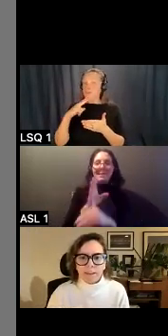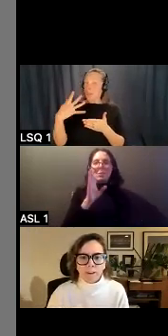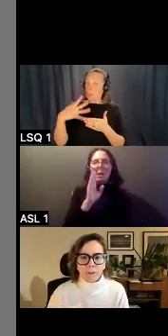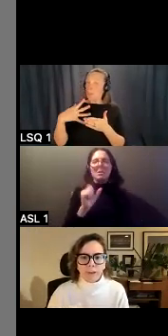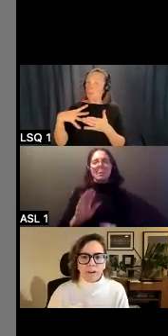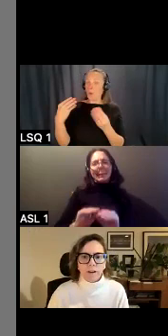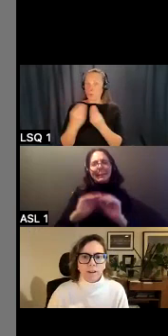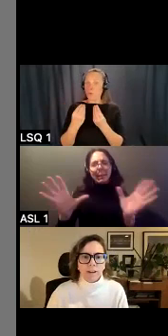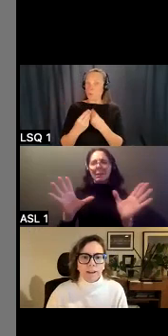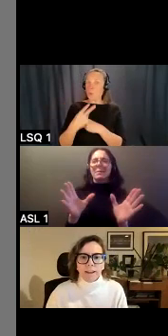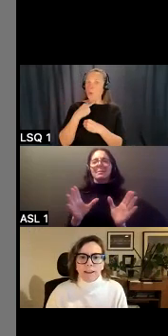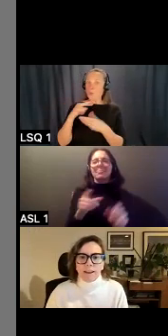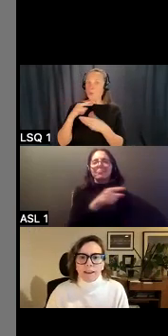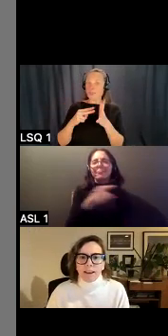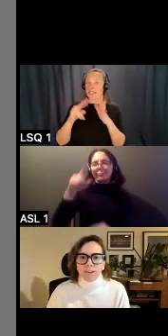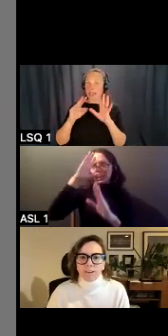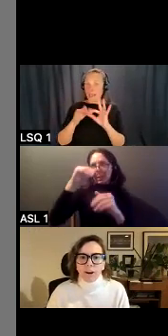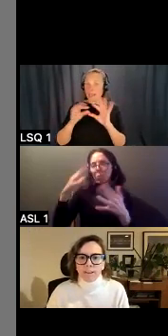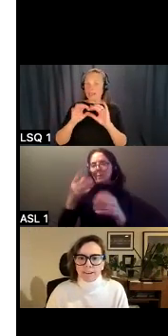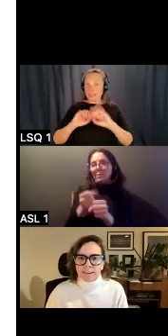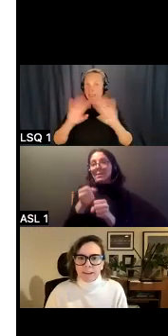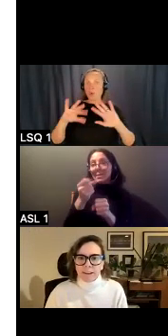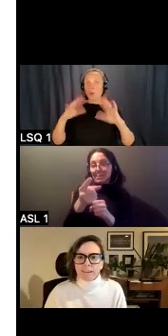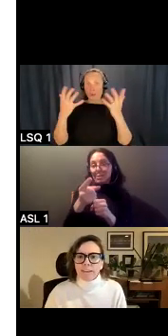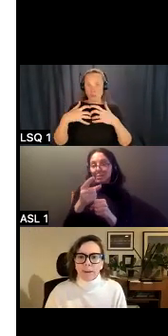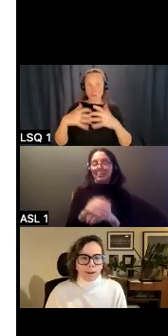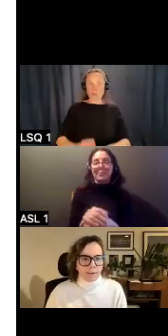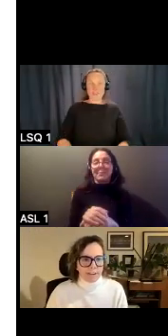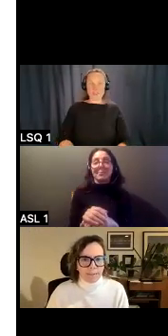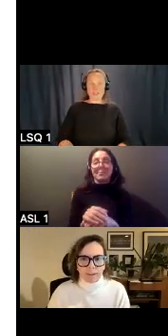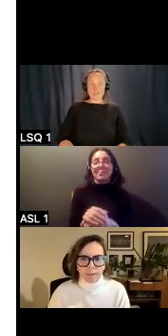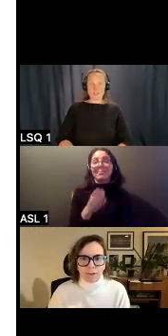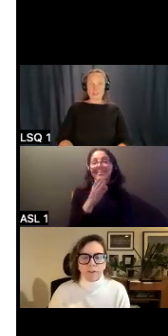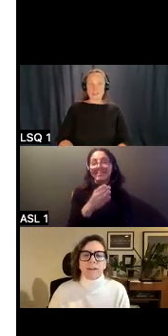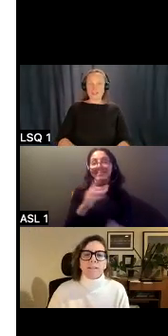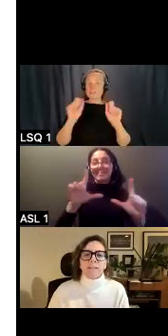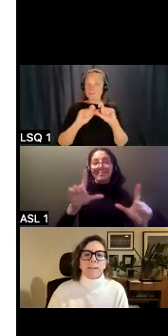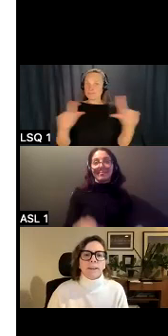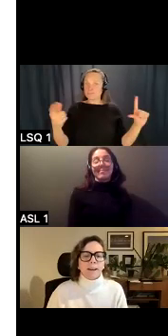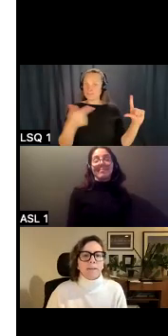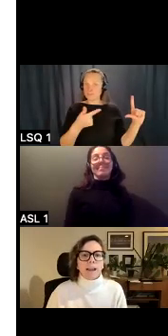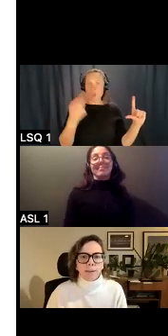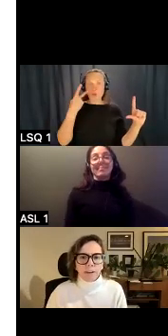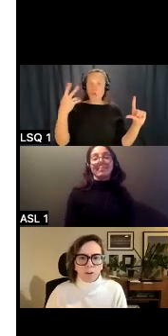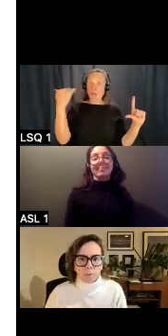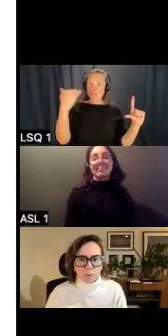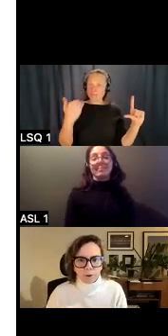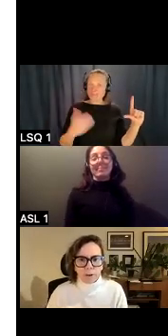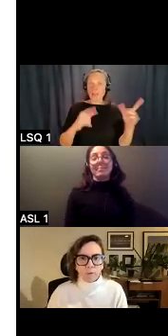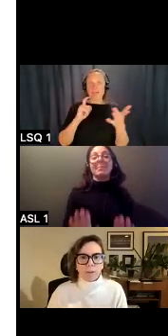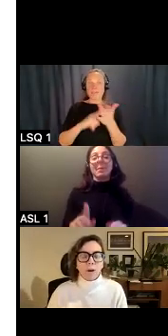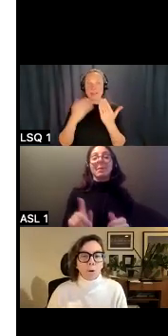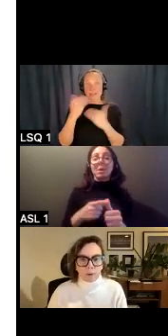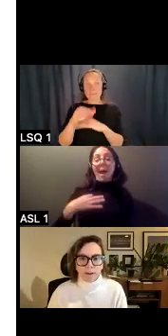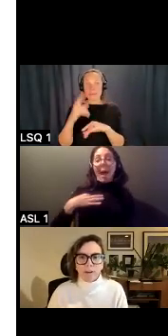expect in the new year. So on the next slide, you'll see the upcoming timelines for the fund. The application